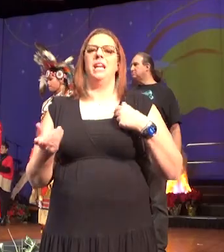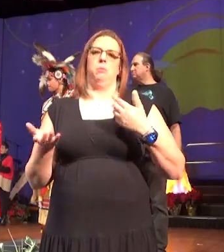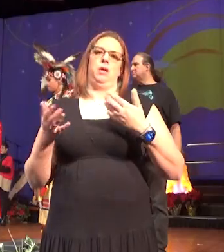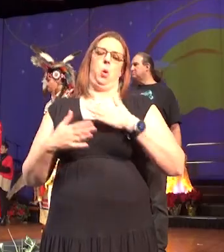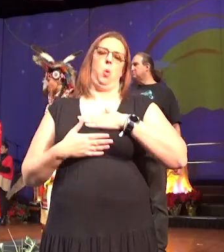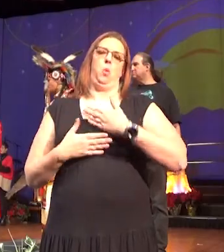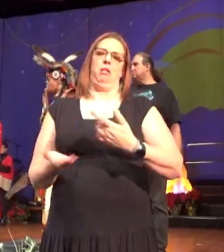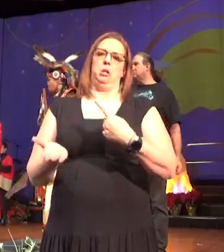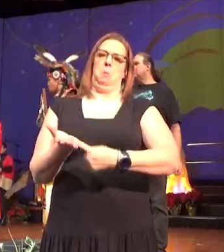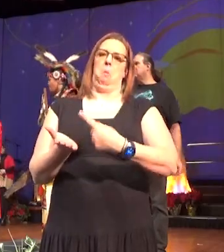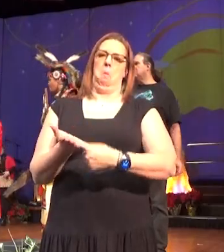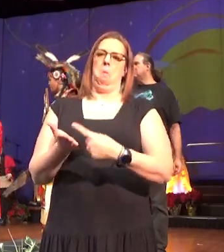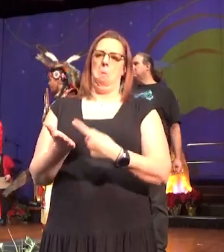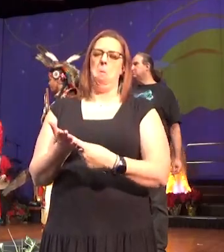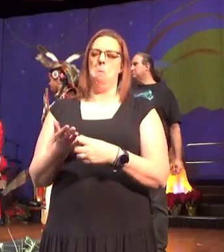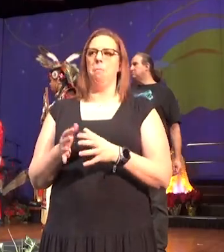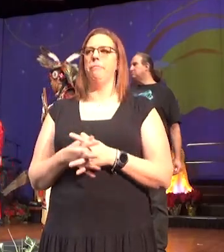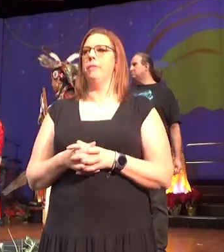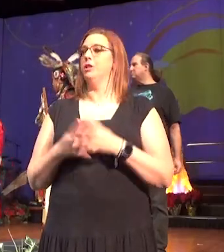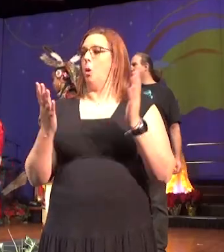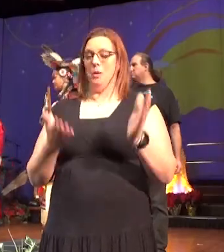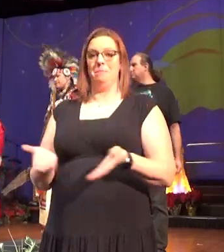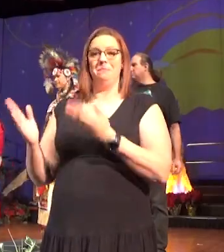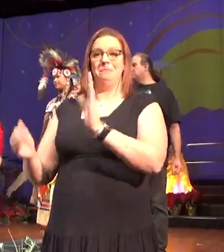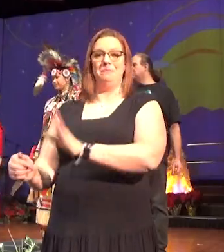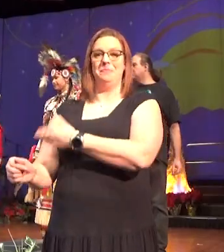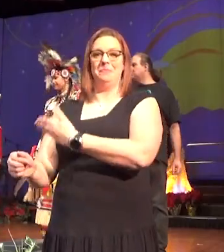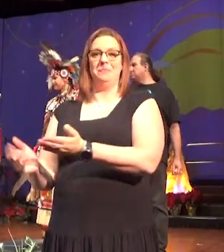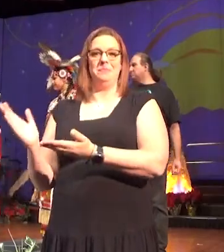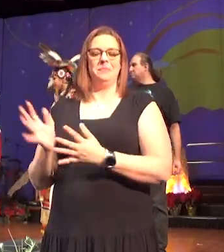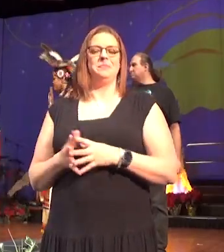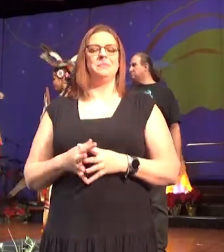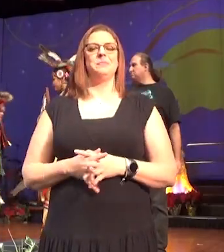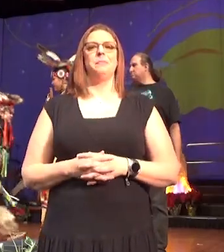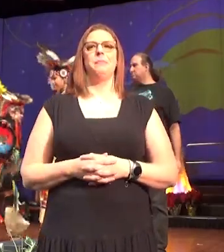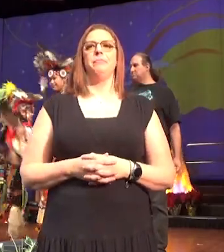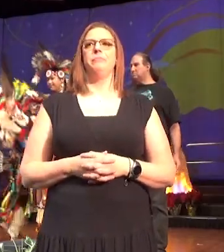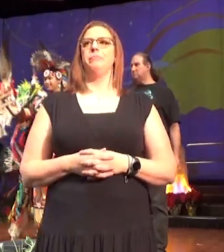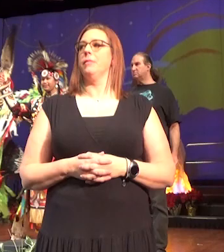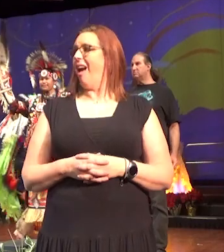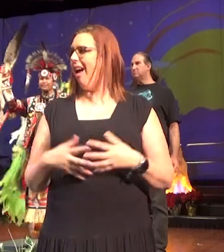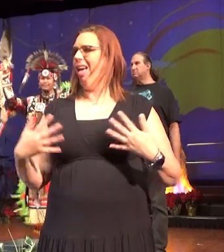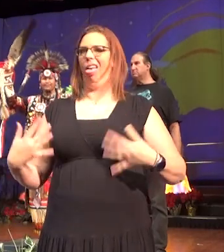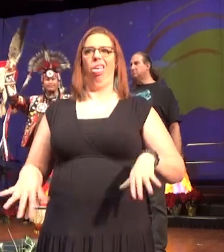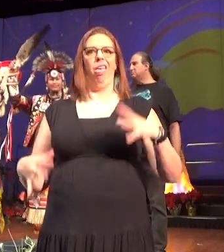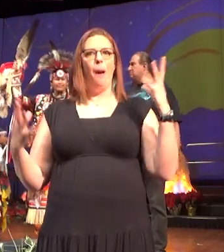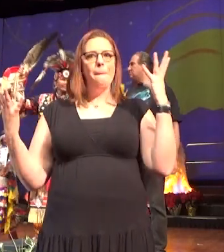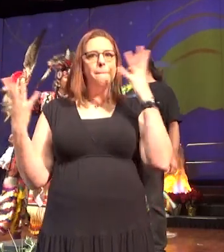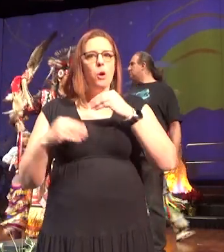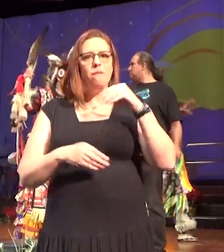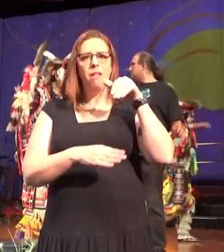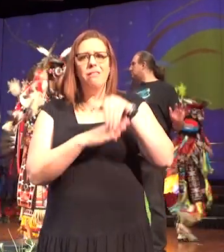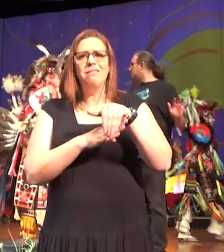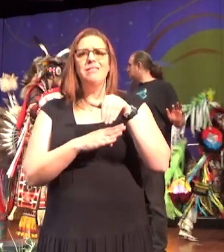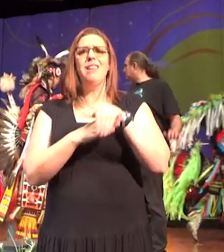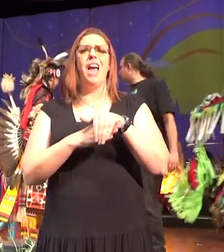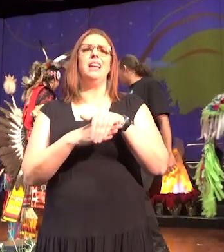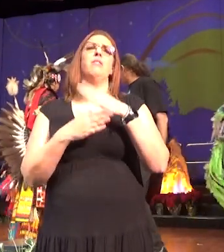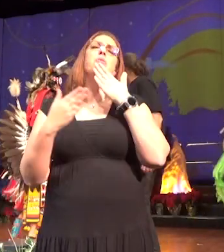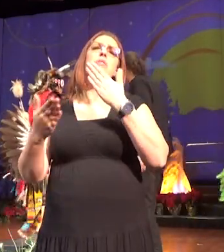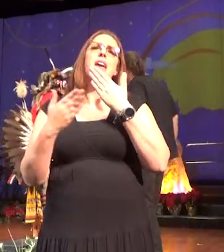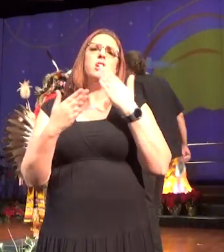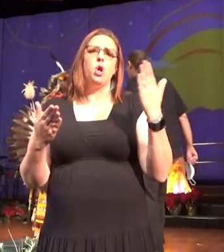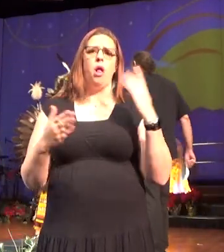you. So Jennifer, Randy, take us home. What a beautiful night. Thank you all so much.